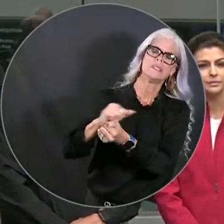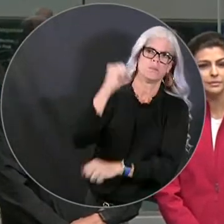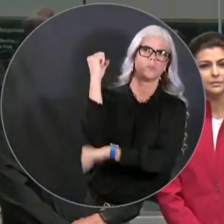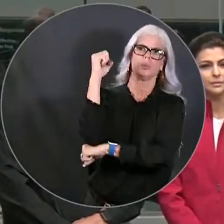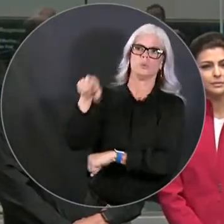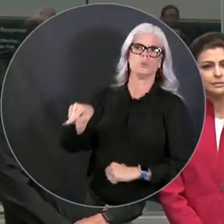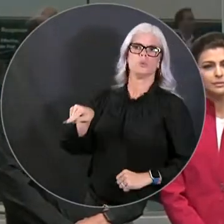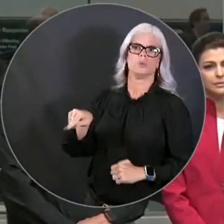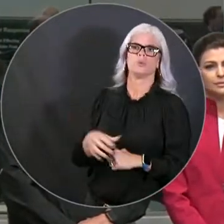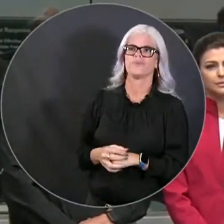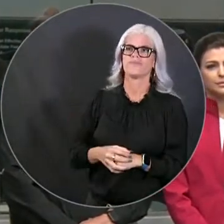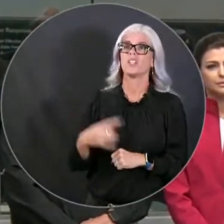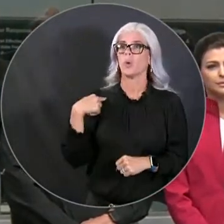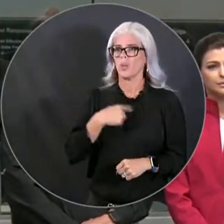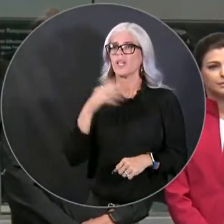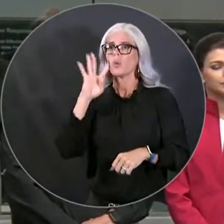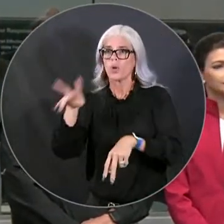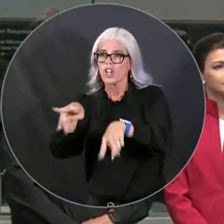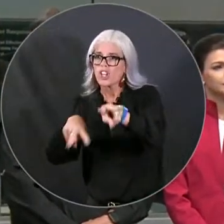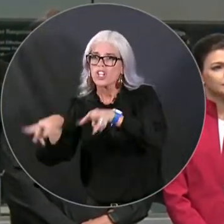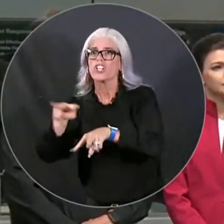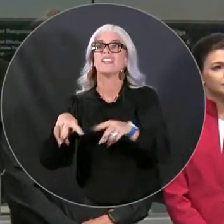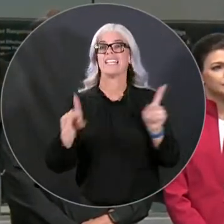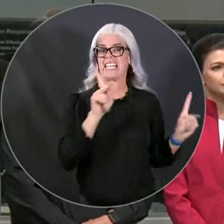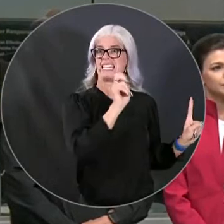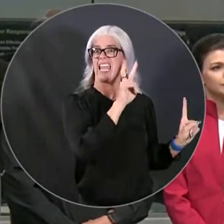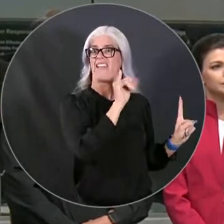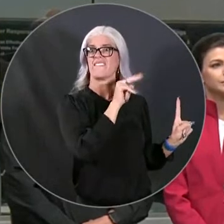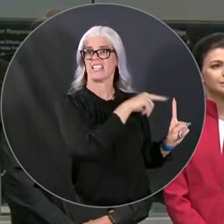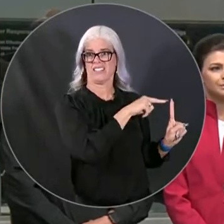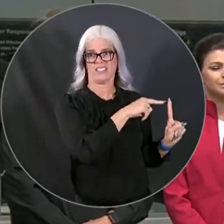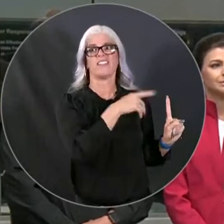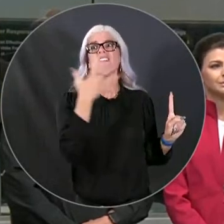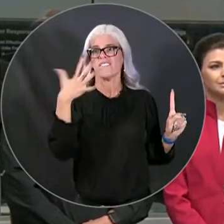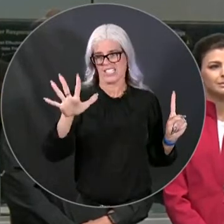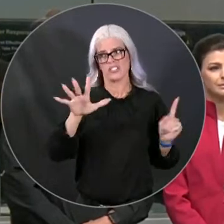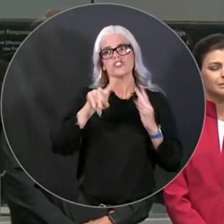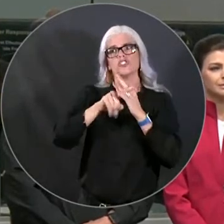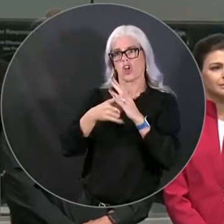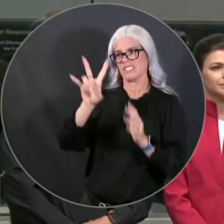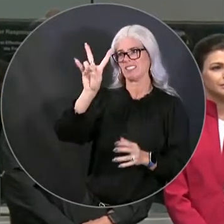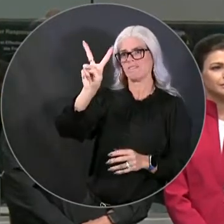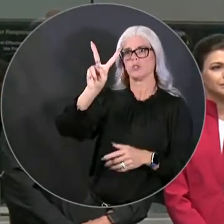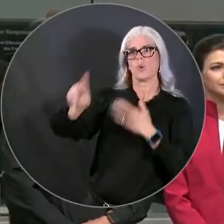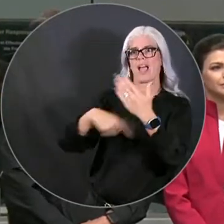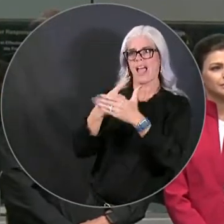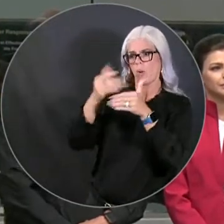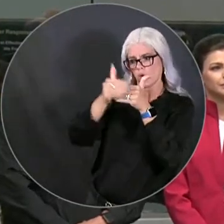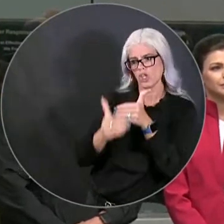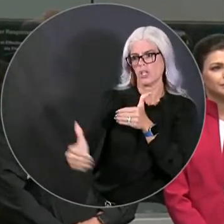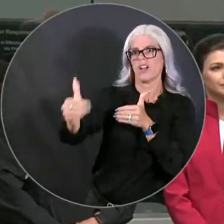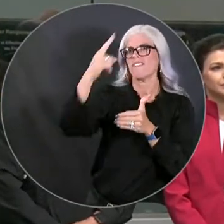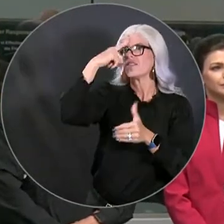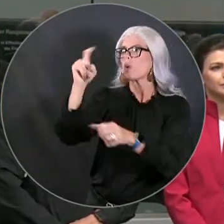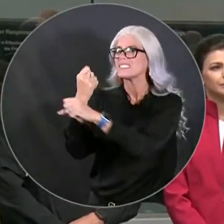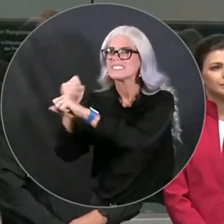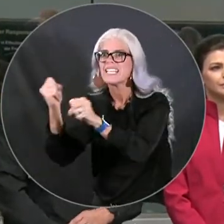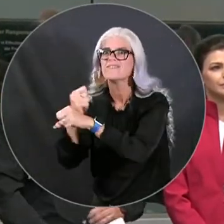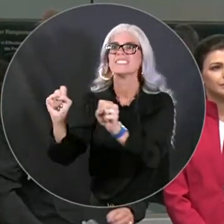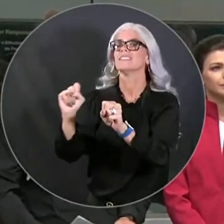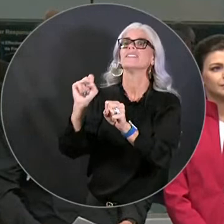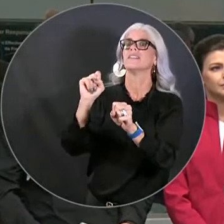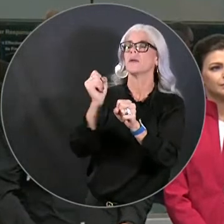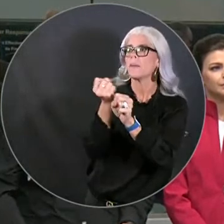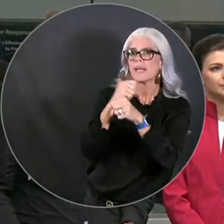said, these 72 hours very important for safety for folks and rescuing people that need that.